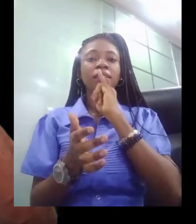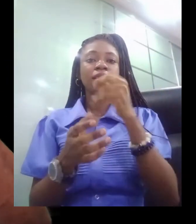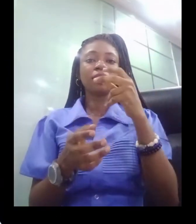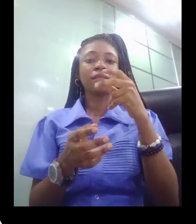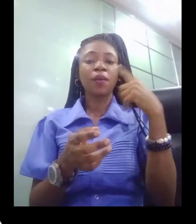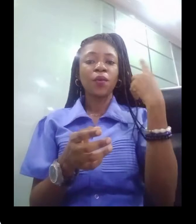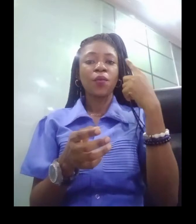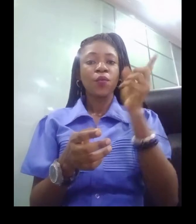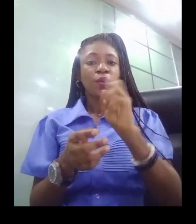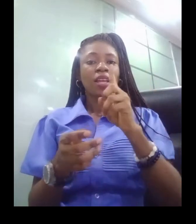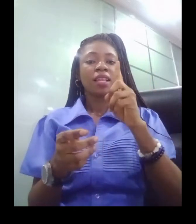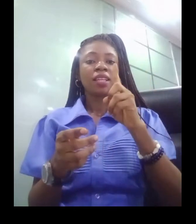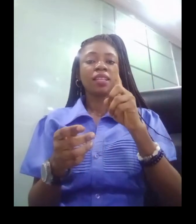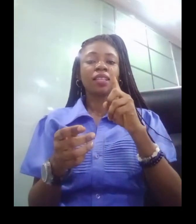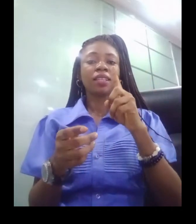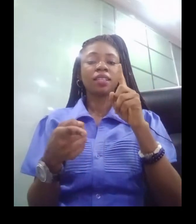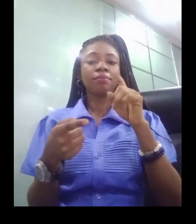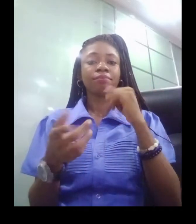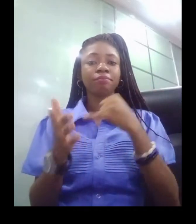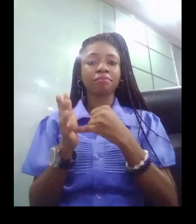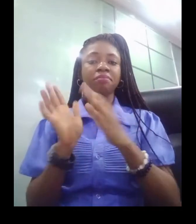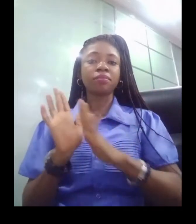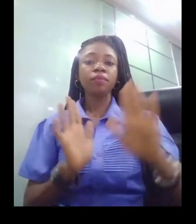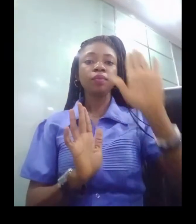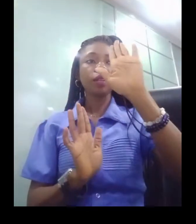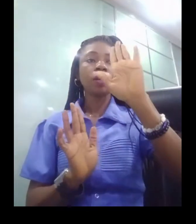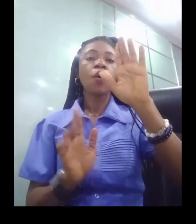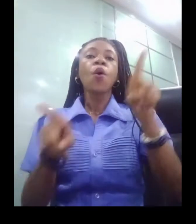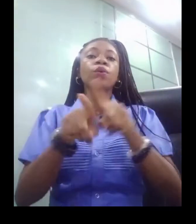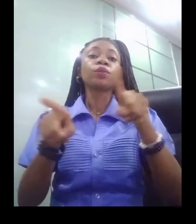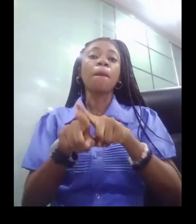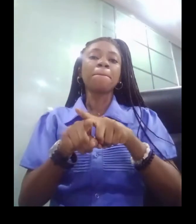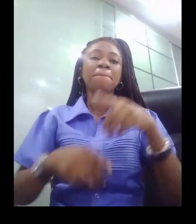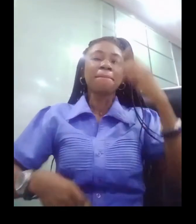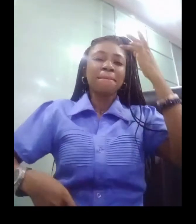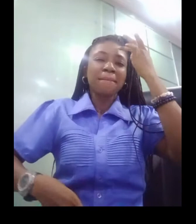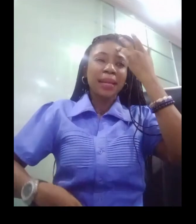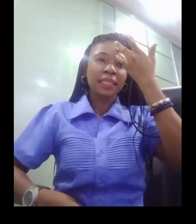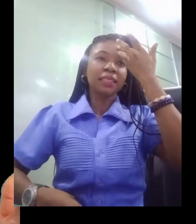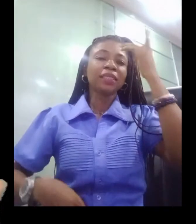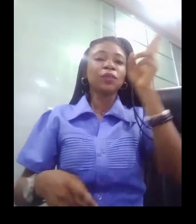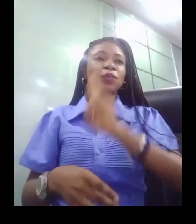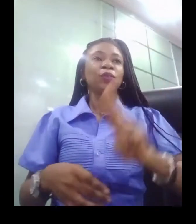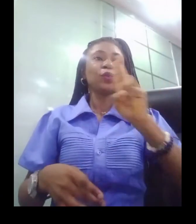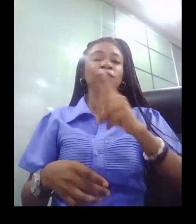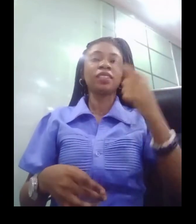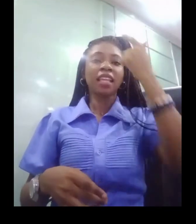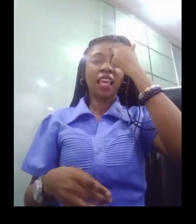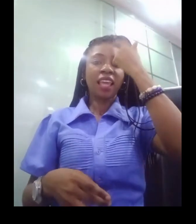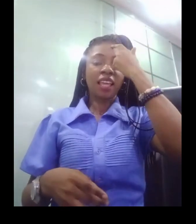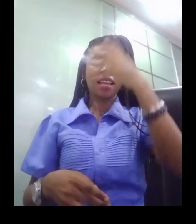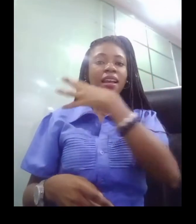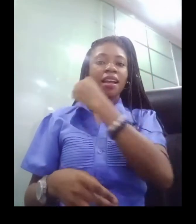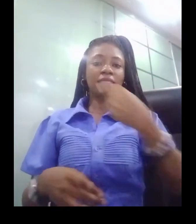it is. She also located pain and ache on the chest and on the